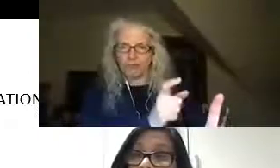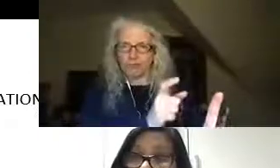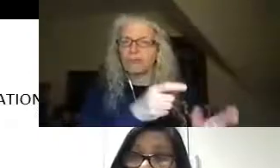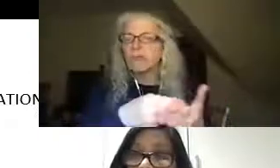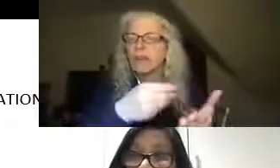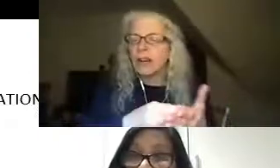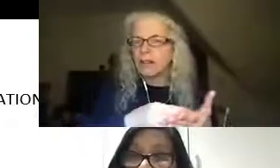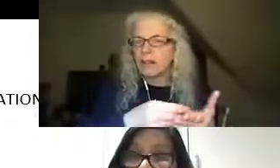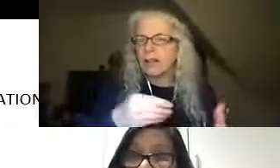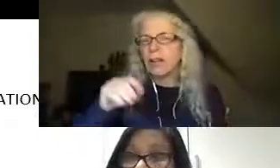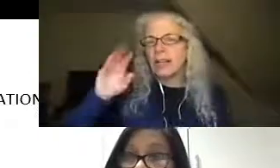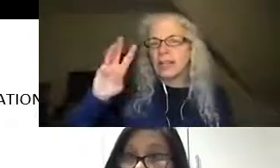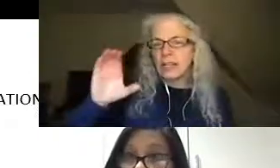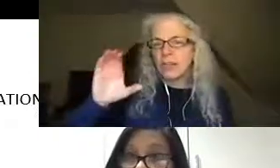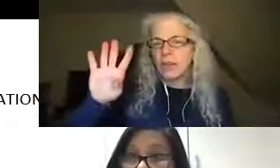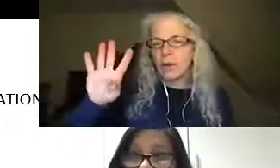of